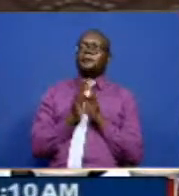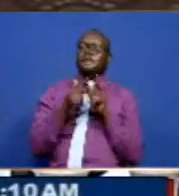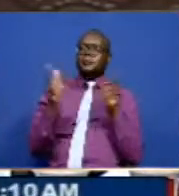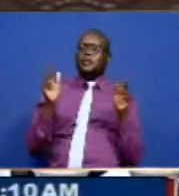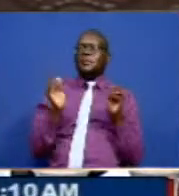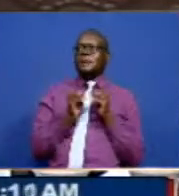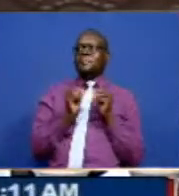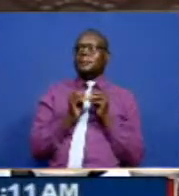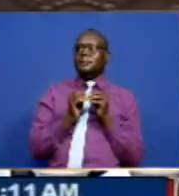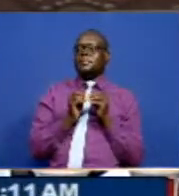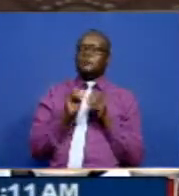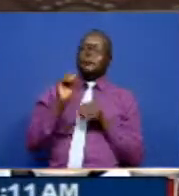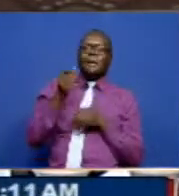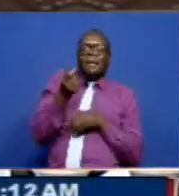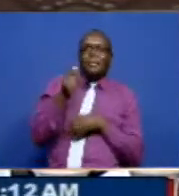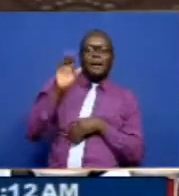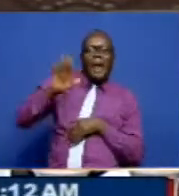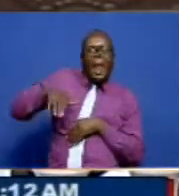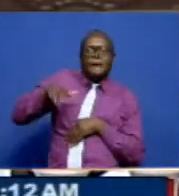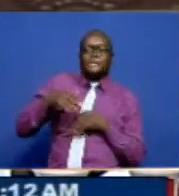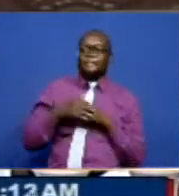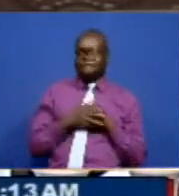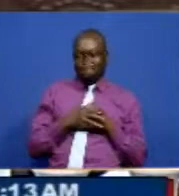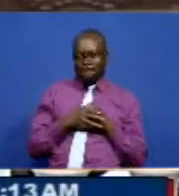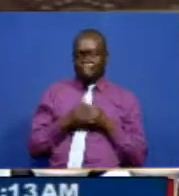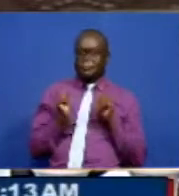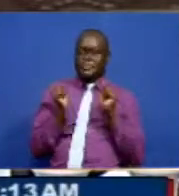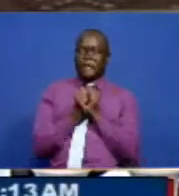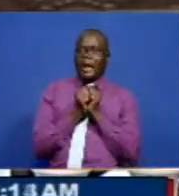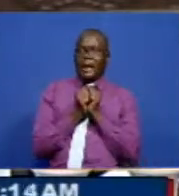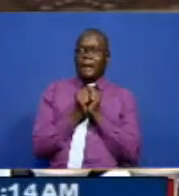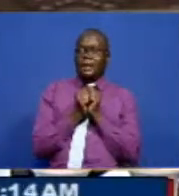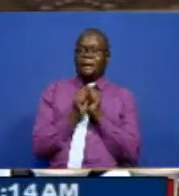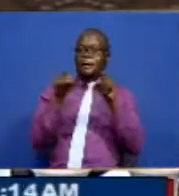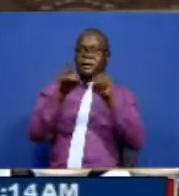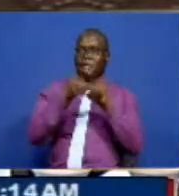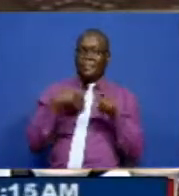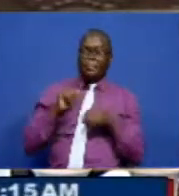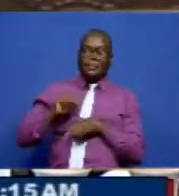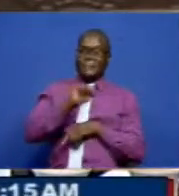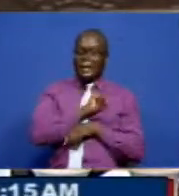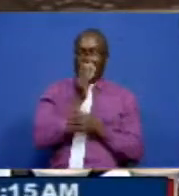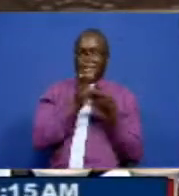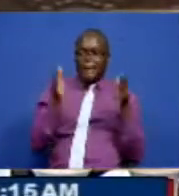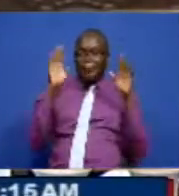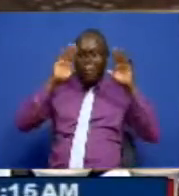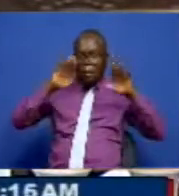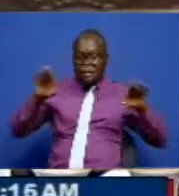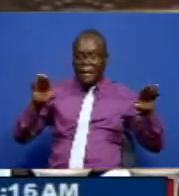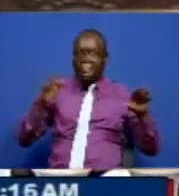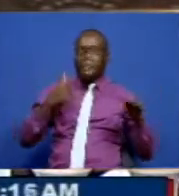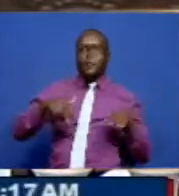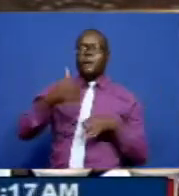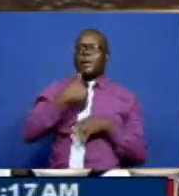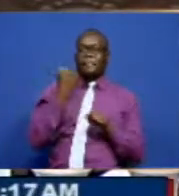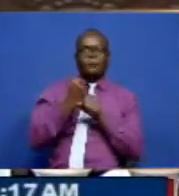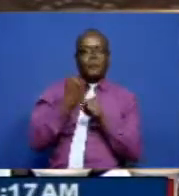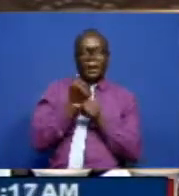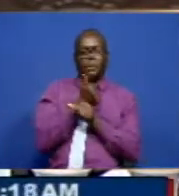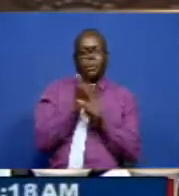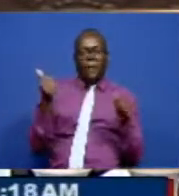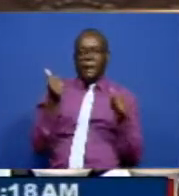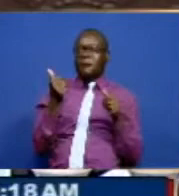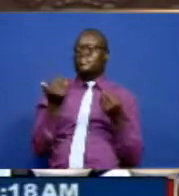hearings slightly late at 10 a.m. We also have senators who are Muslims, so we have done wide